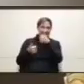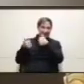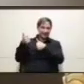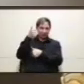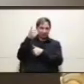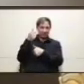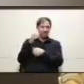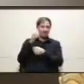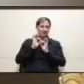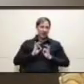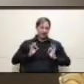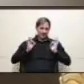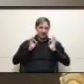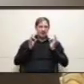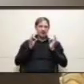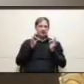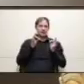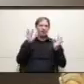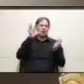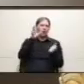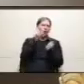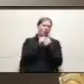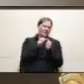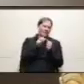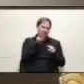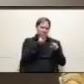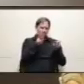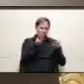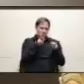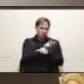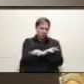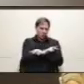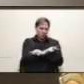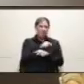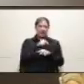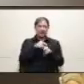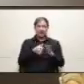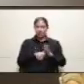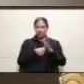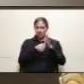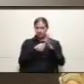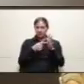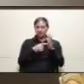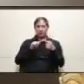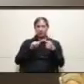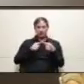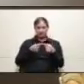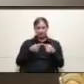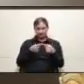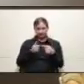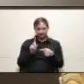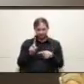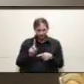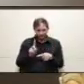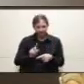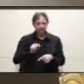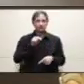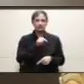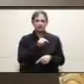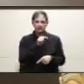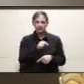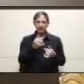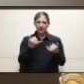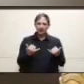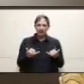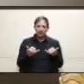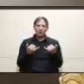an overview of the state of the municipality, and he raises a very crucial or important point that he's engaged in a serious